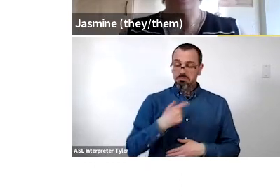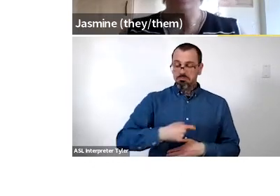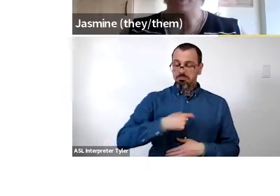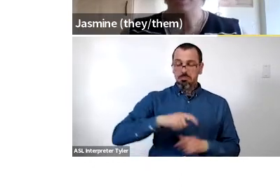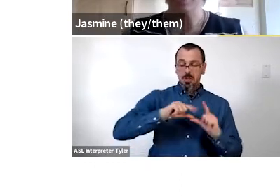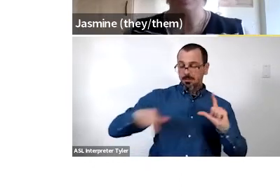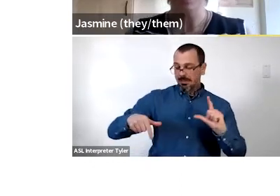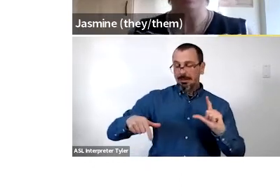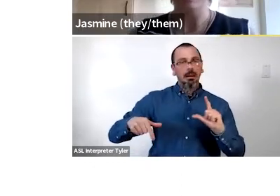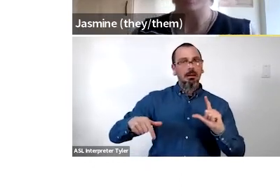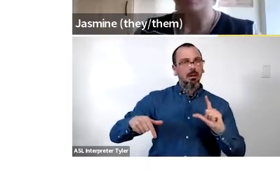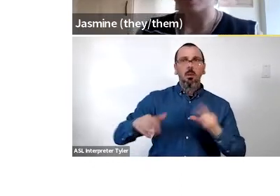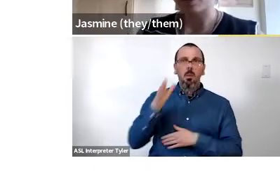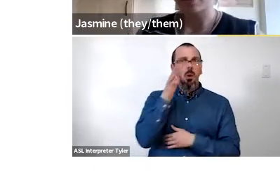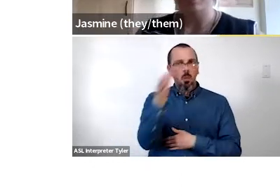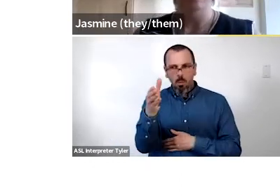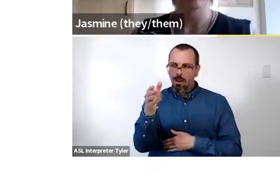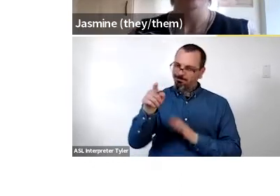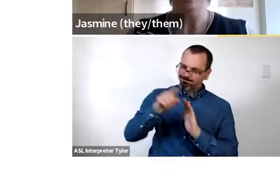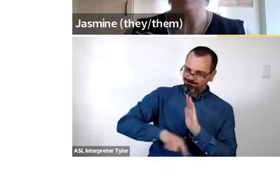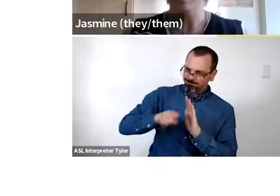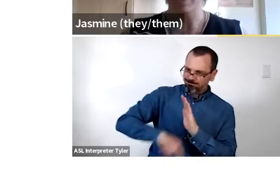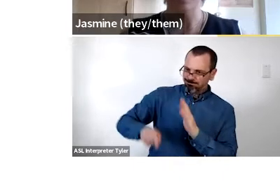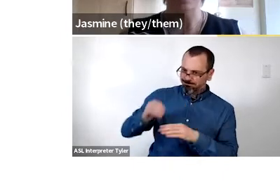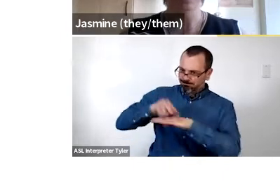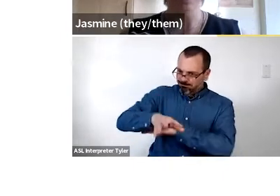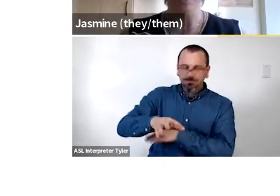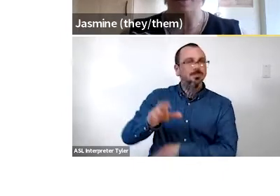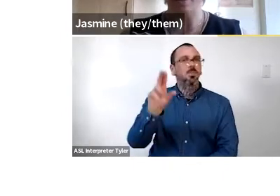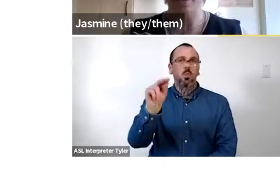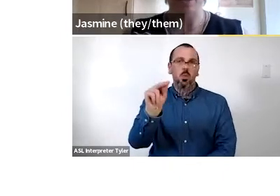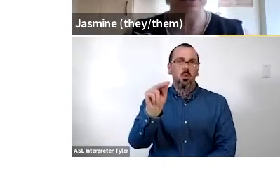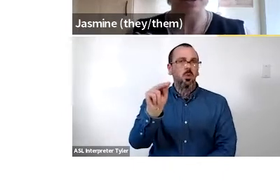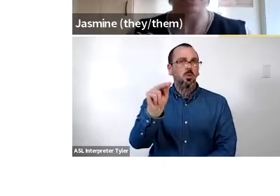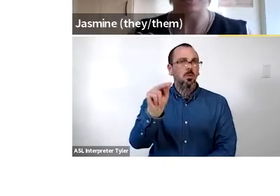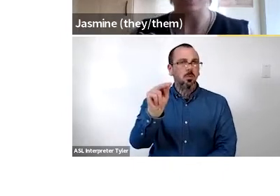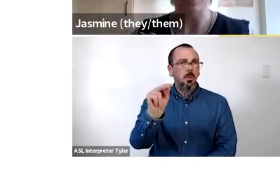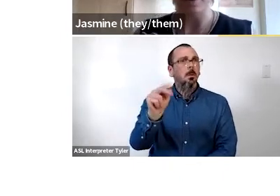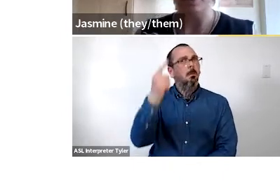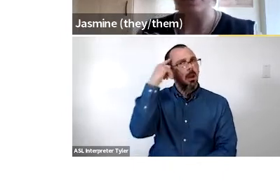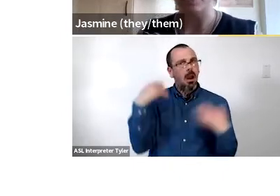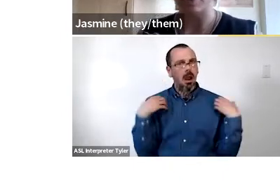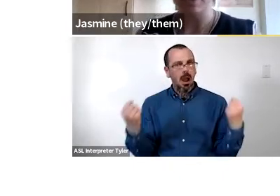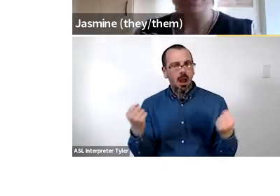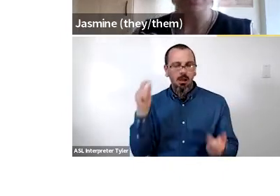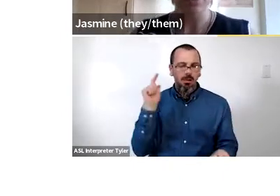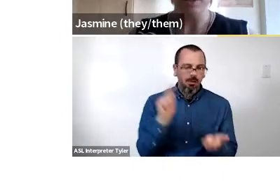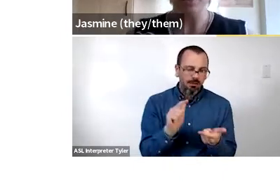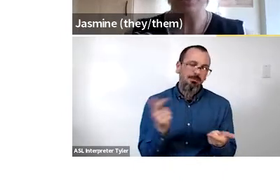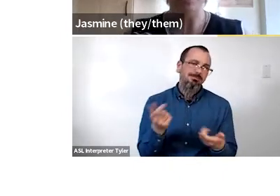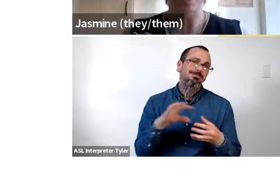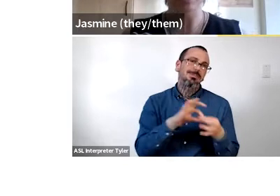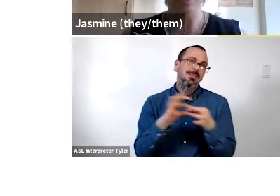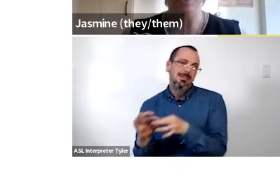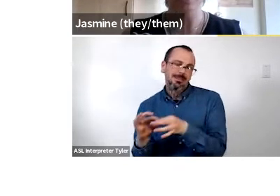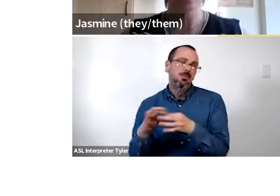negative psychological outcomes, but it is minority stress. Studies have found that poor mental health is associated with general minority stress,